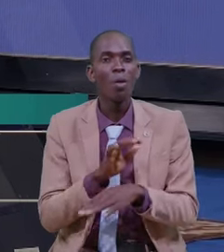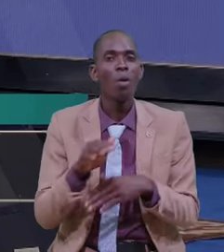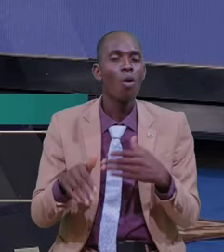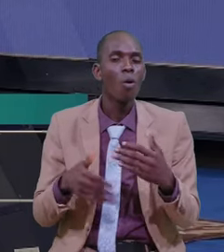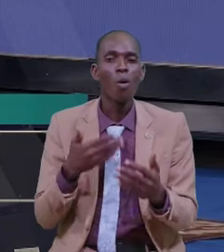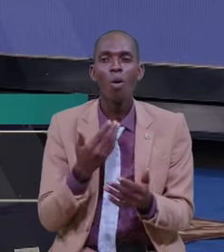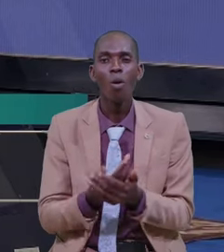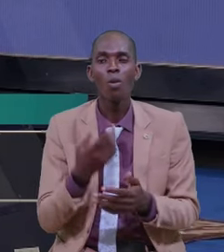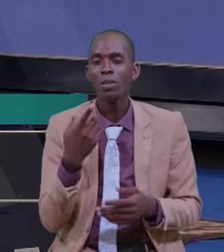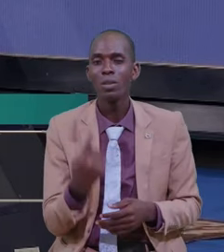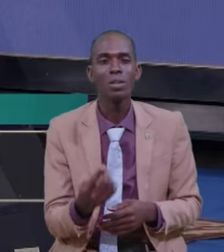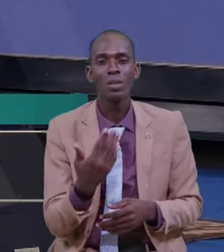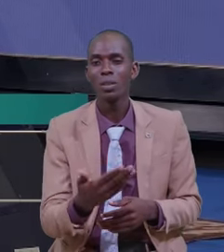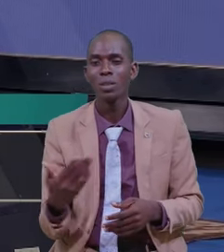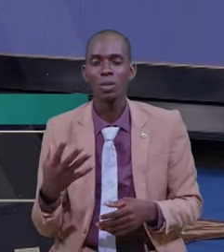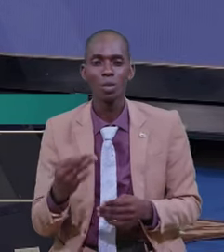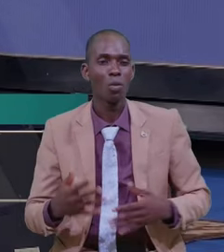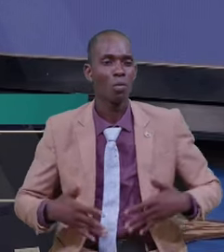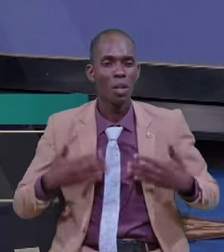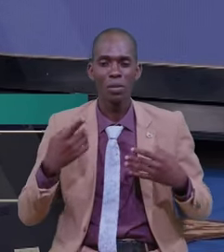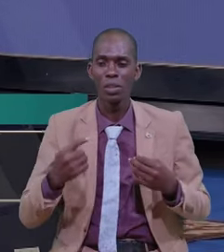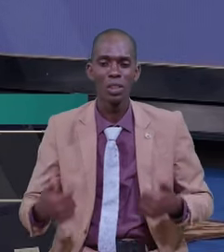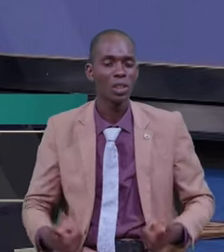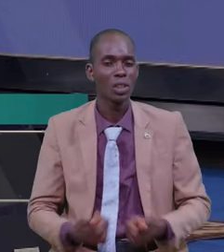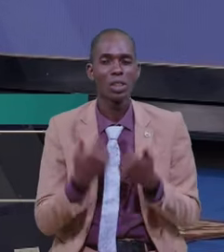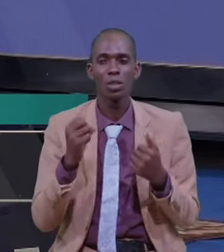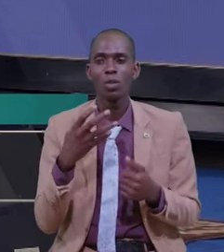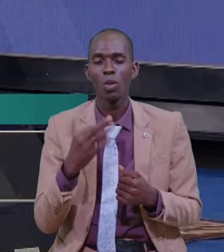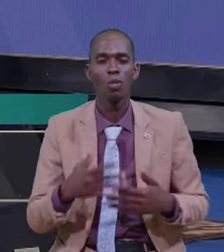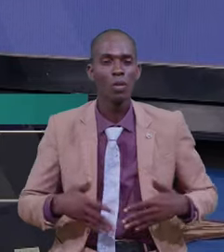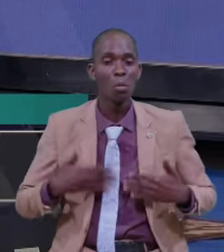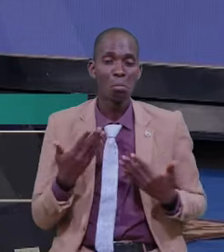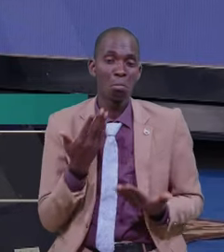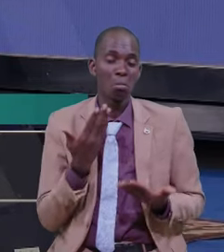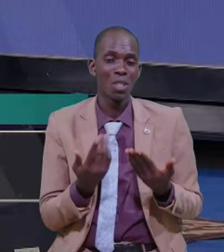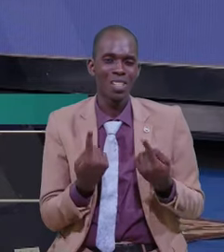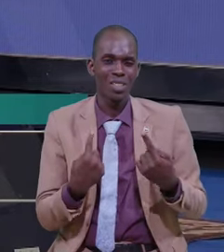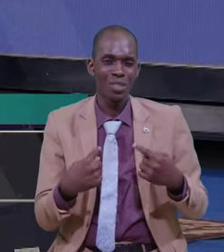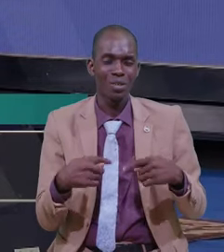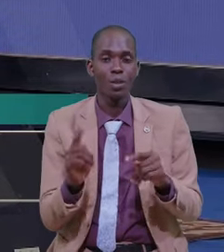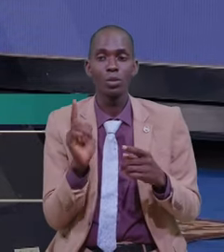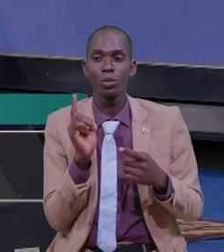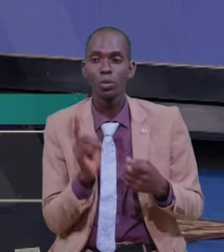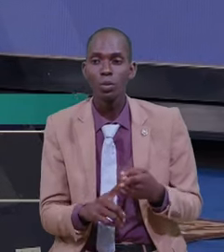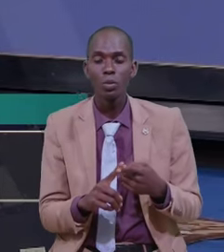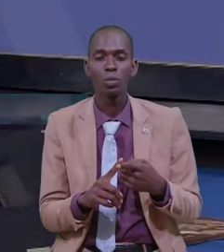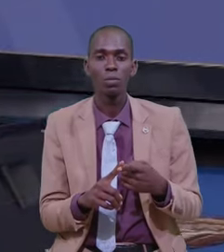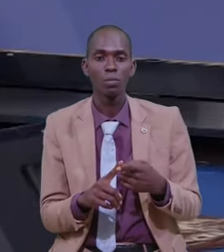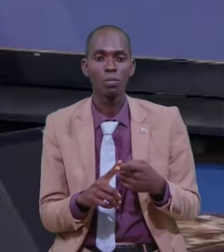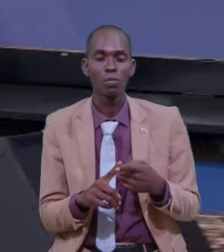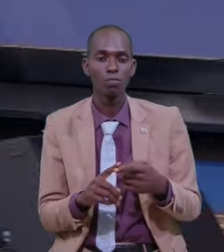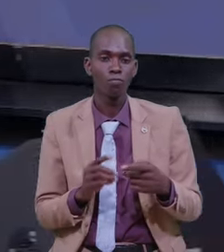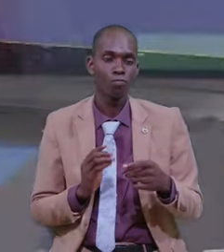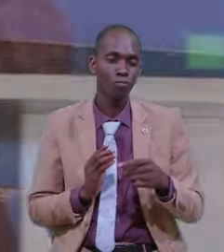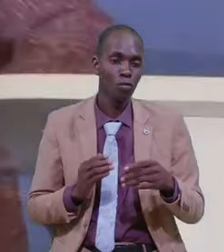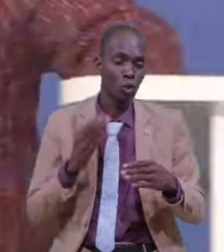vicissitudes of life, the challenges of life, they may try to cross your way and double cross you and